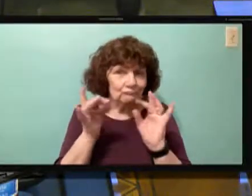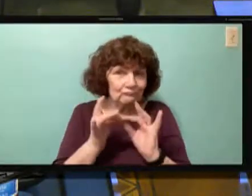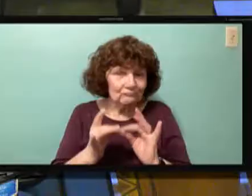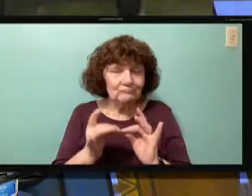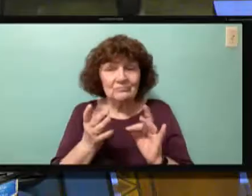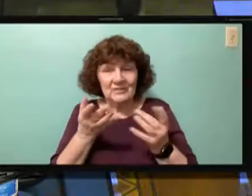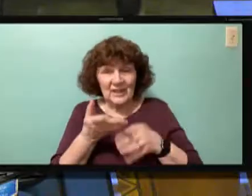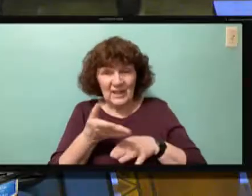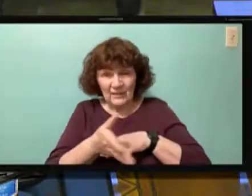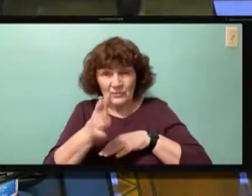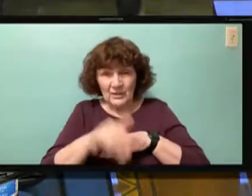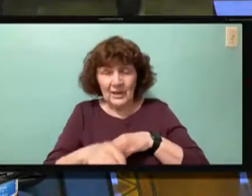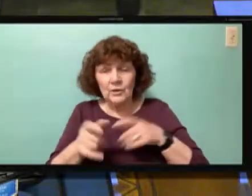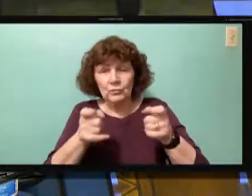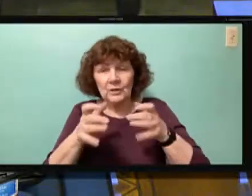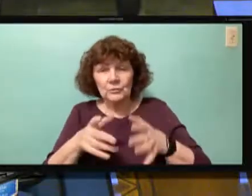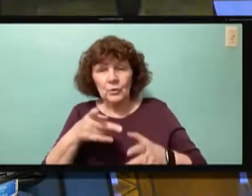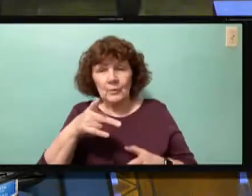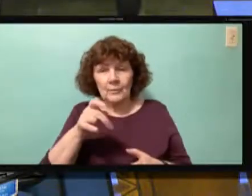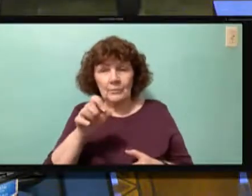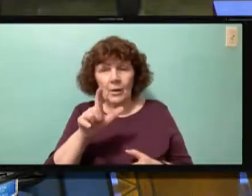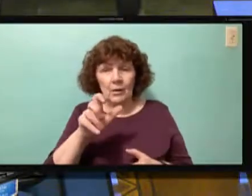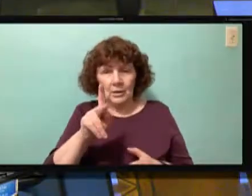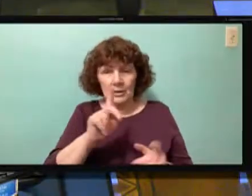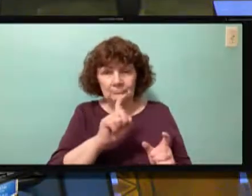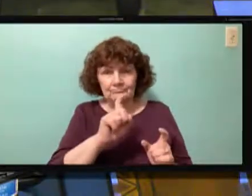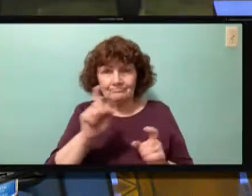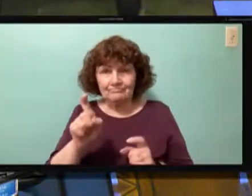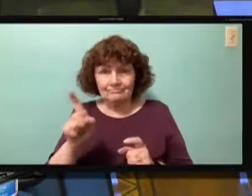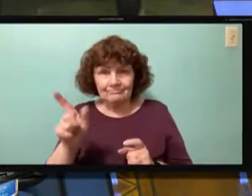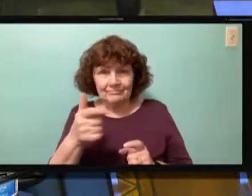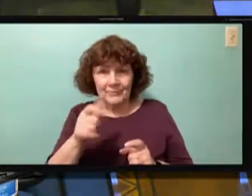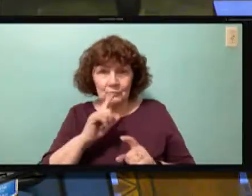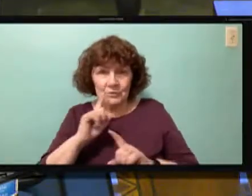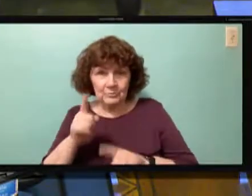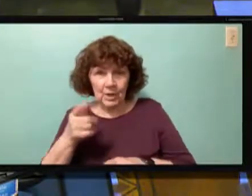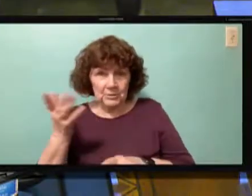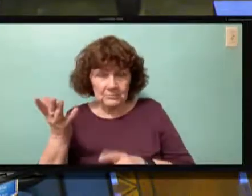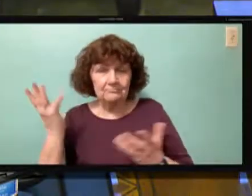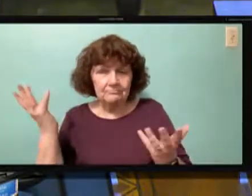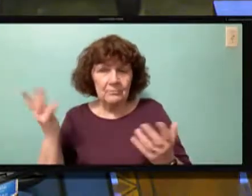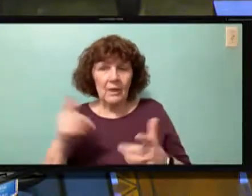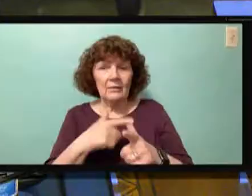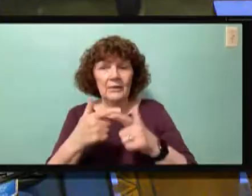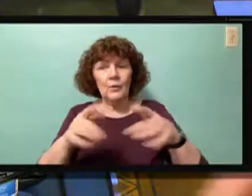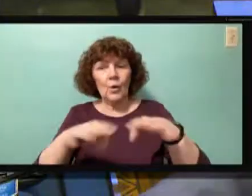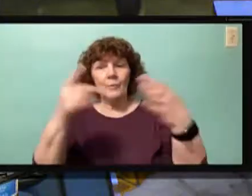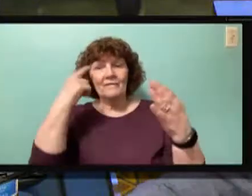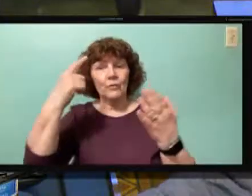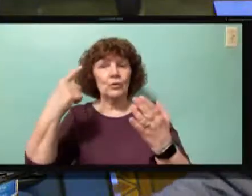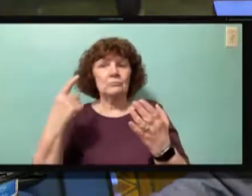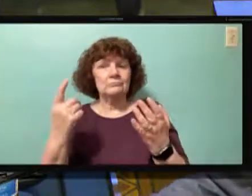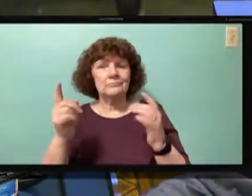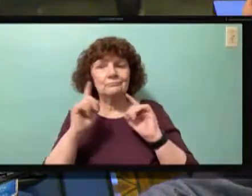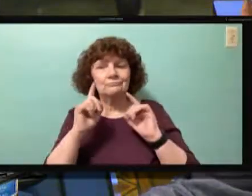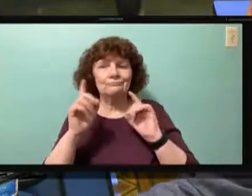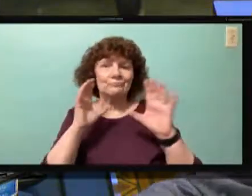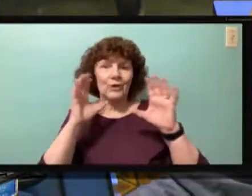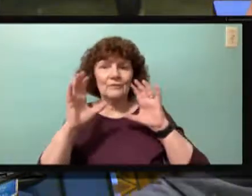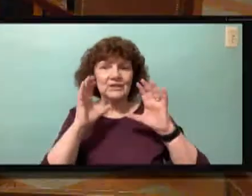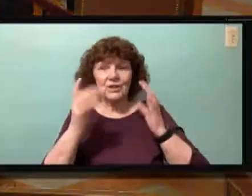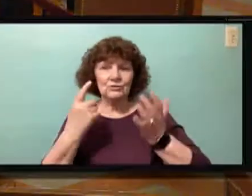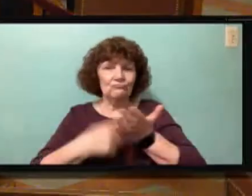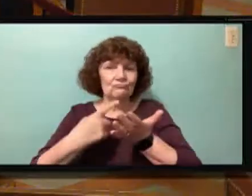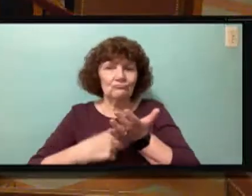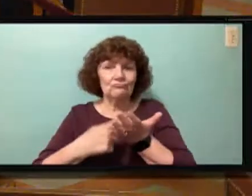Pollock and to have any response necessary. Then we'll open it up for a conversation. Controller Heiser? Is this